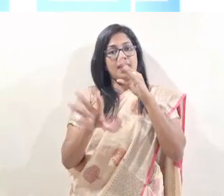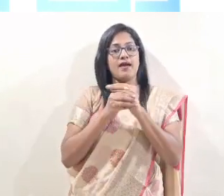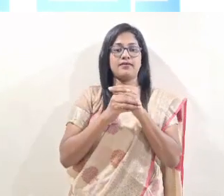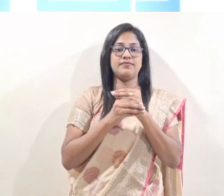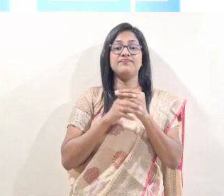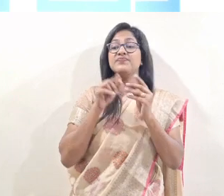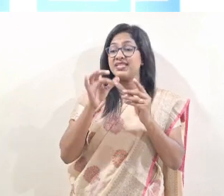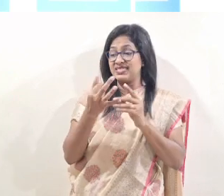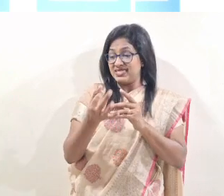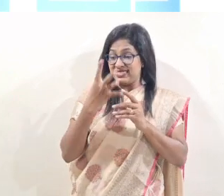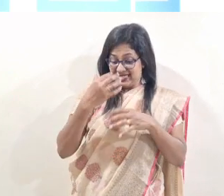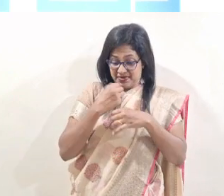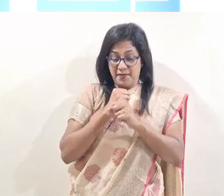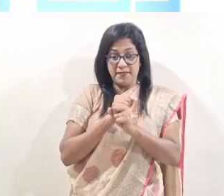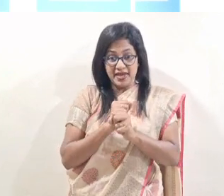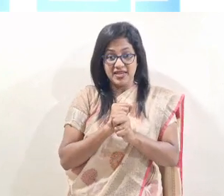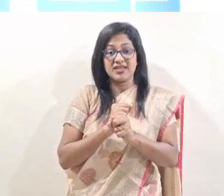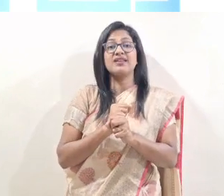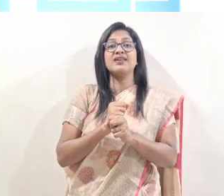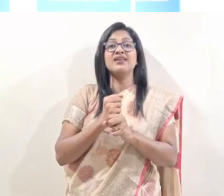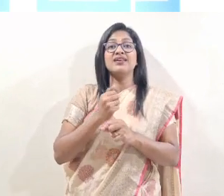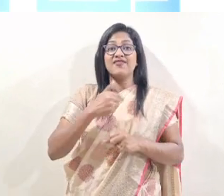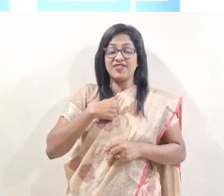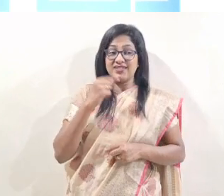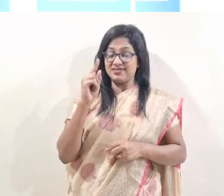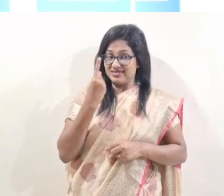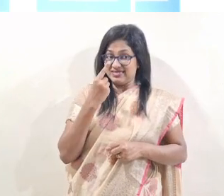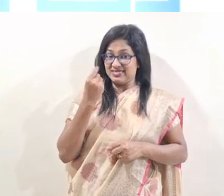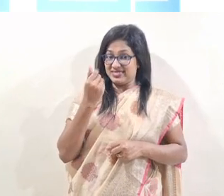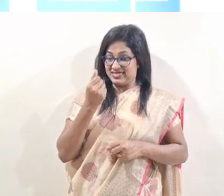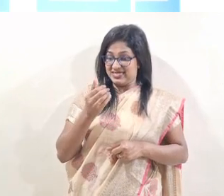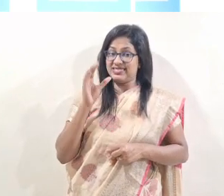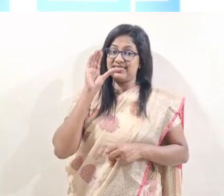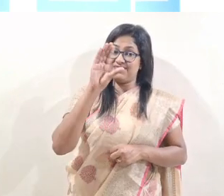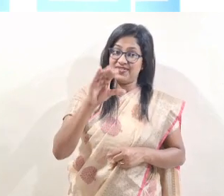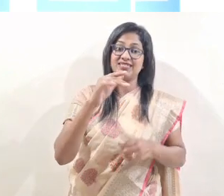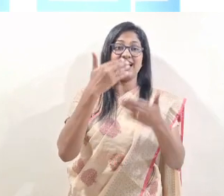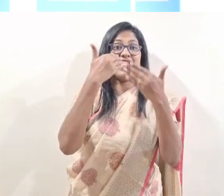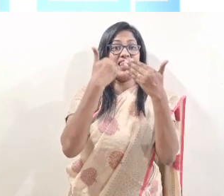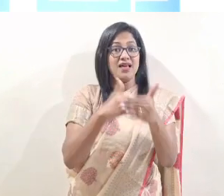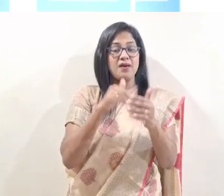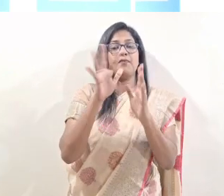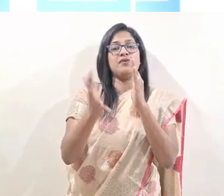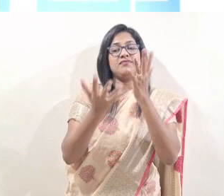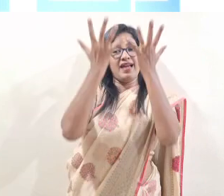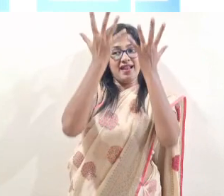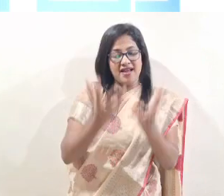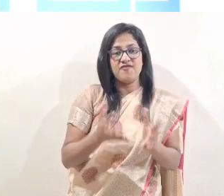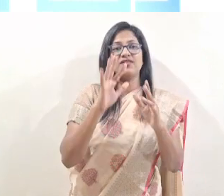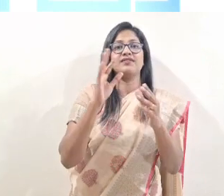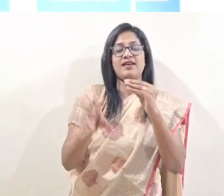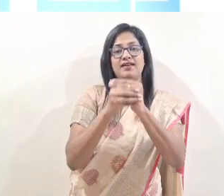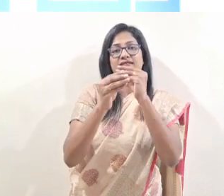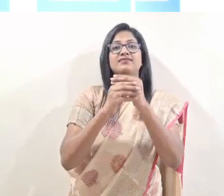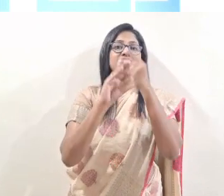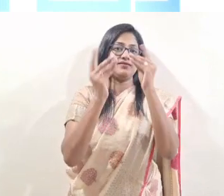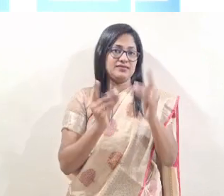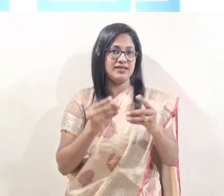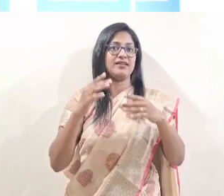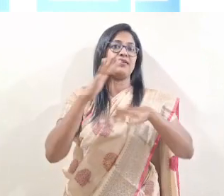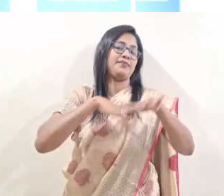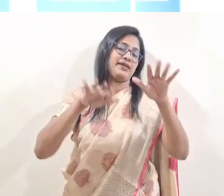to build that resilience, we have to invest first in the latent capacity when we are designing and planning the